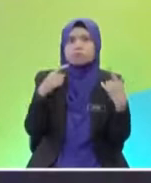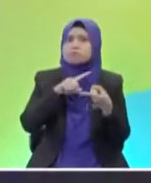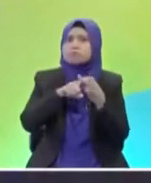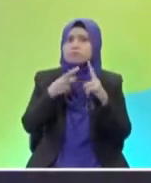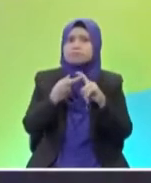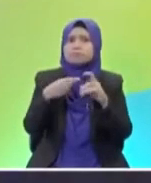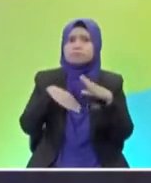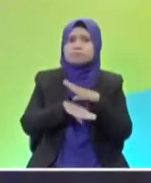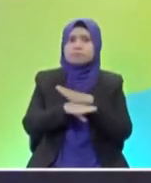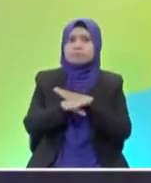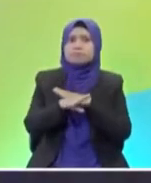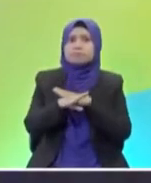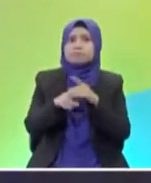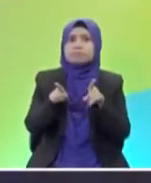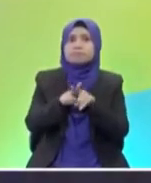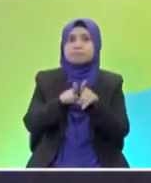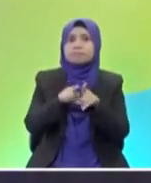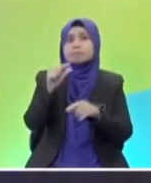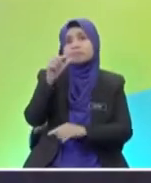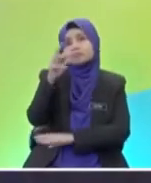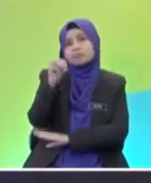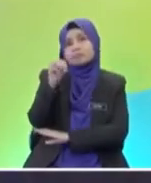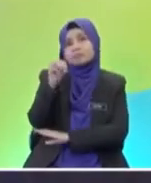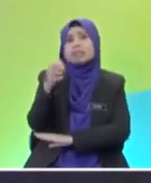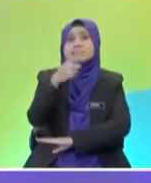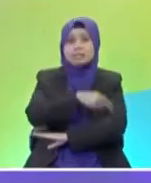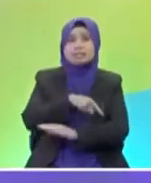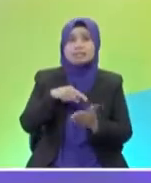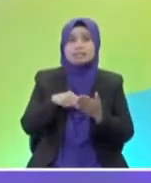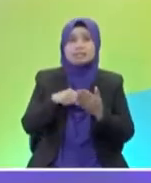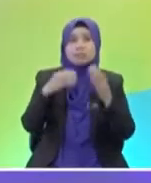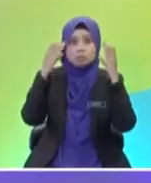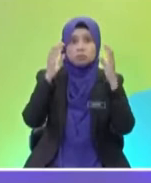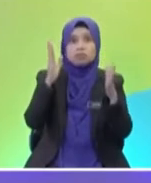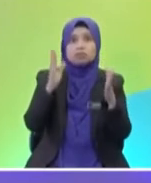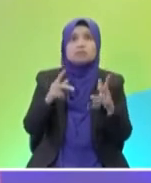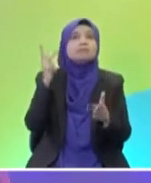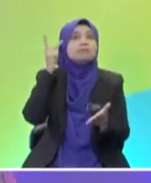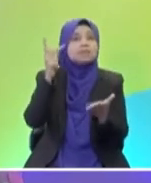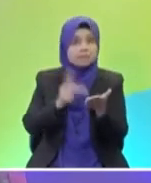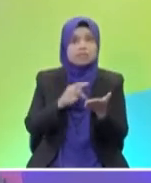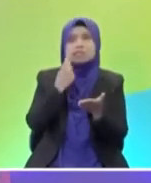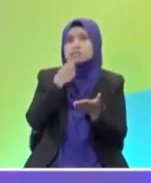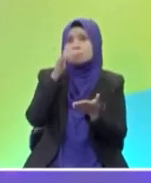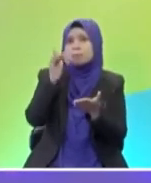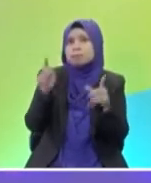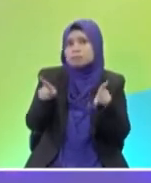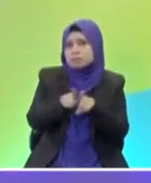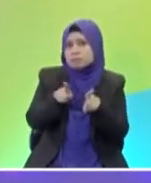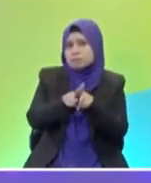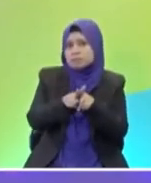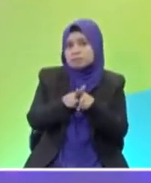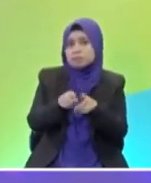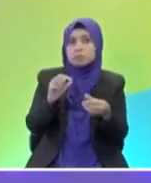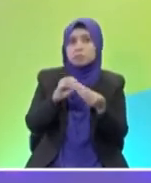Who are our pupils for today? Yeah, let me introduce our pupils here. Okay, we have here